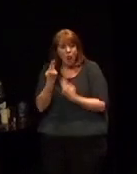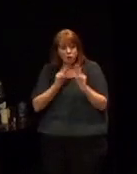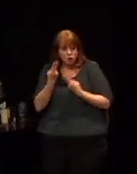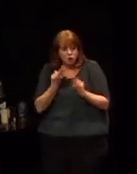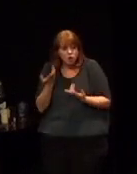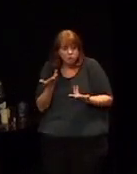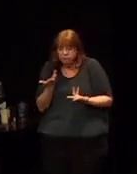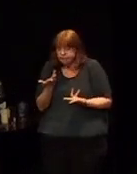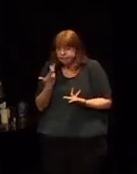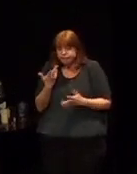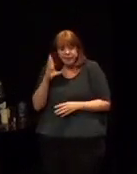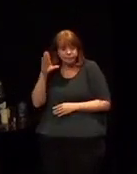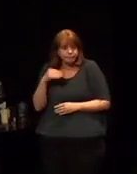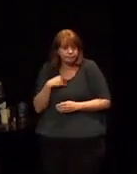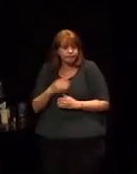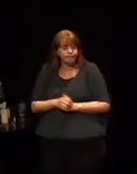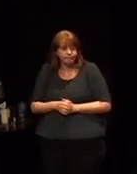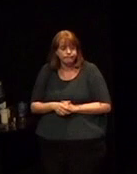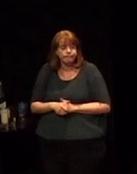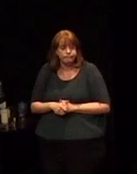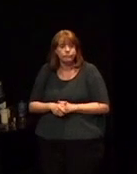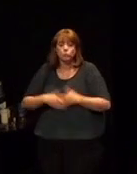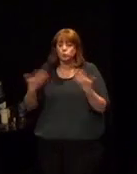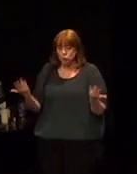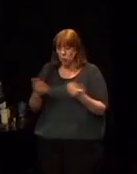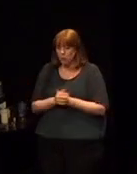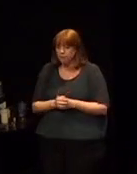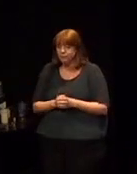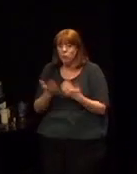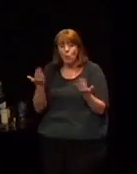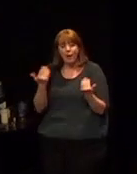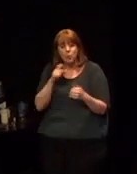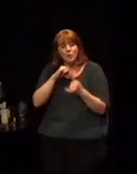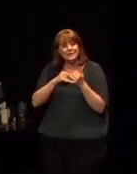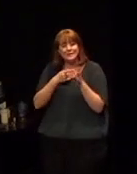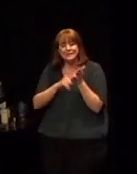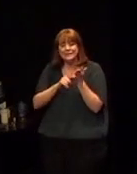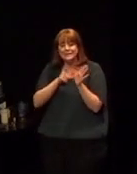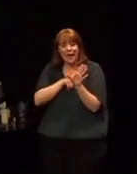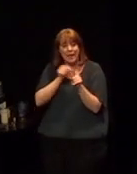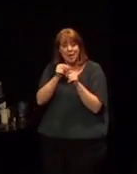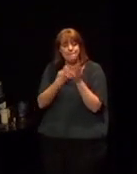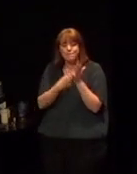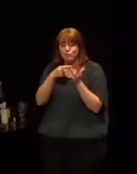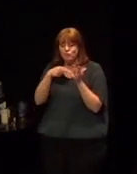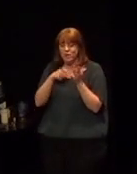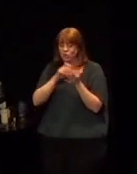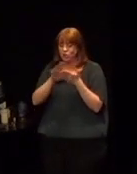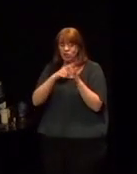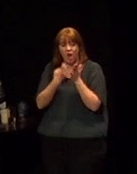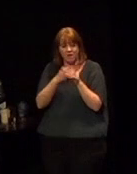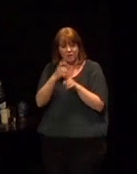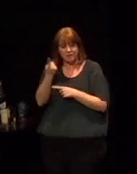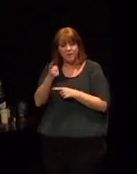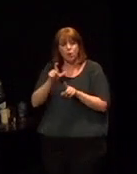then just stick around and let me know. So I'd like to welcome Sally Pritchard onto the stage. Sally is the Community